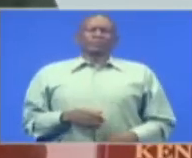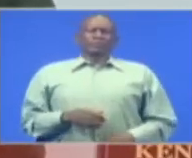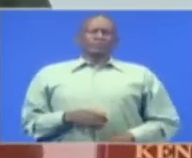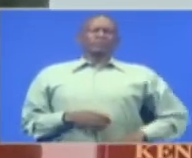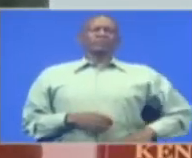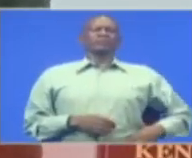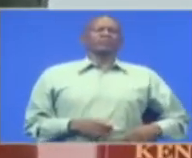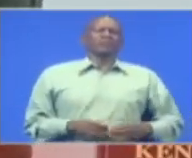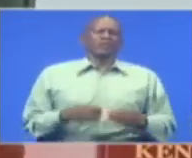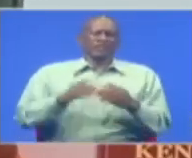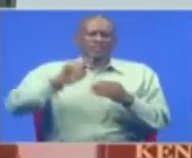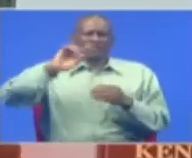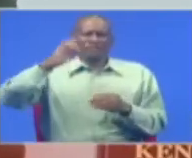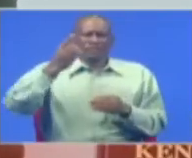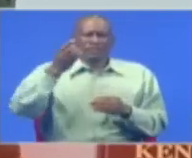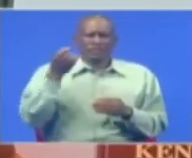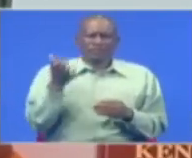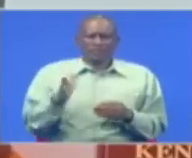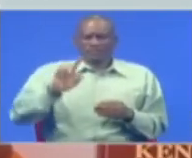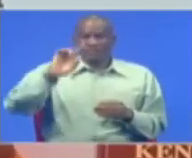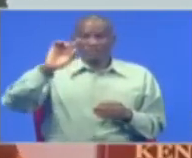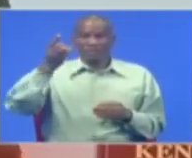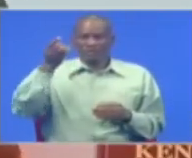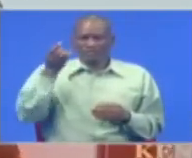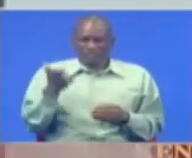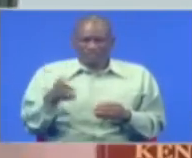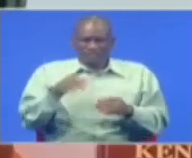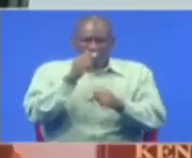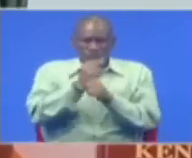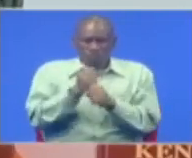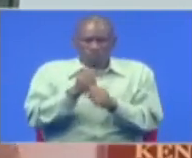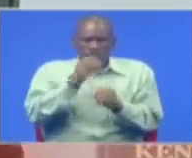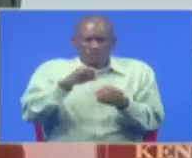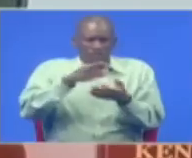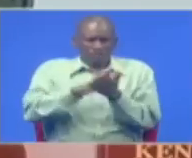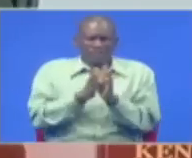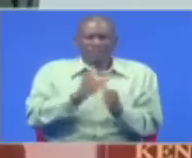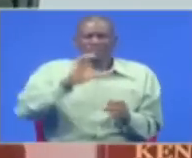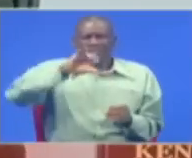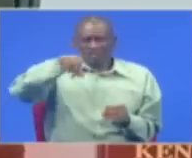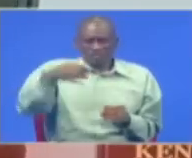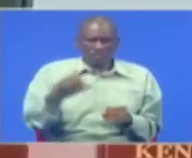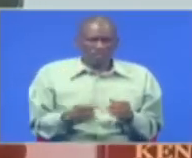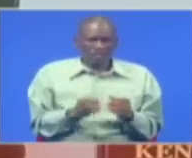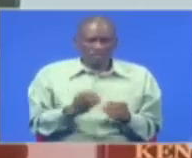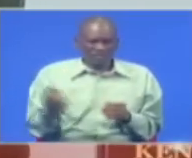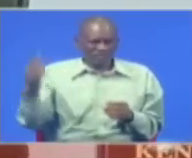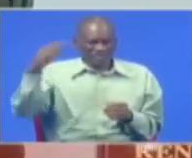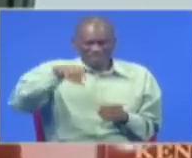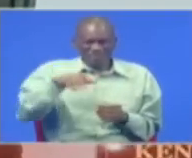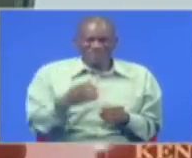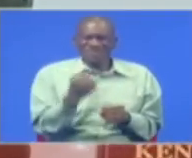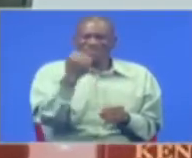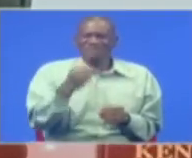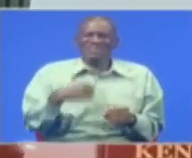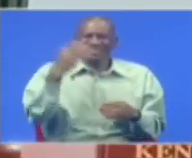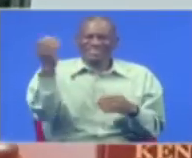the first thing I will do after I come in May next month